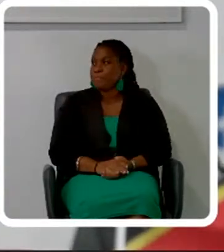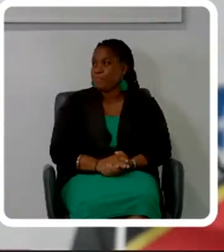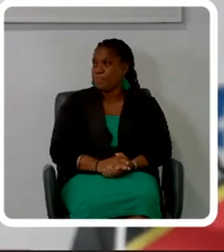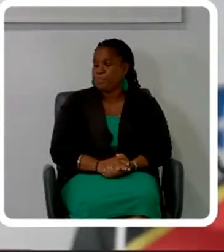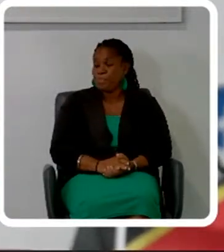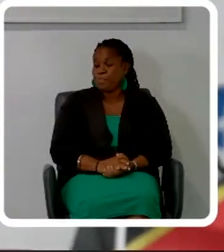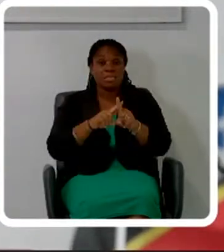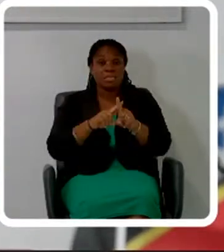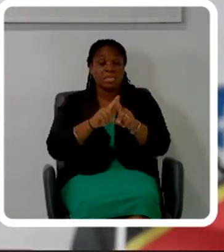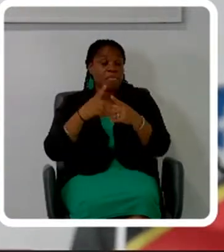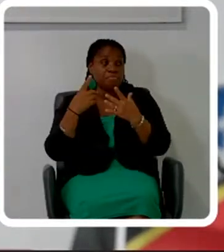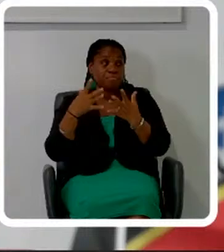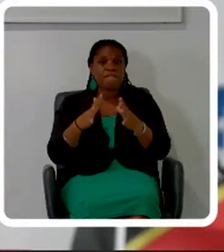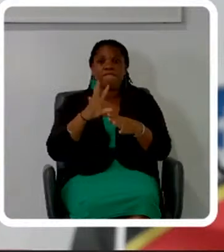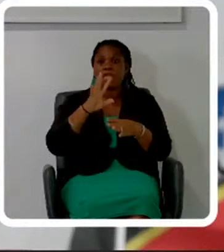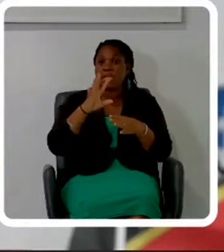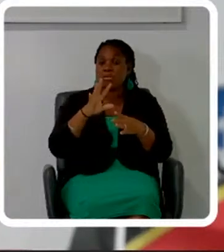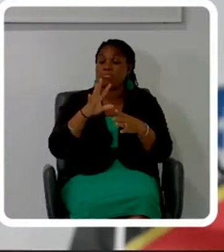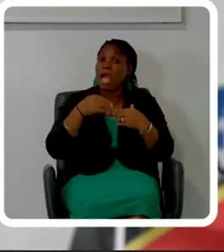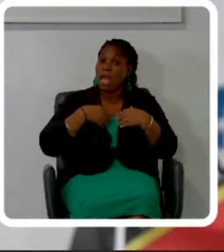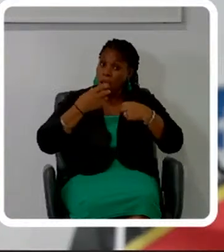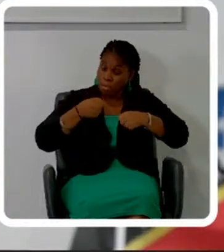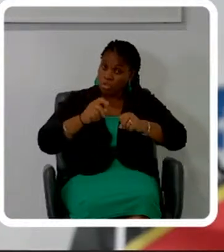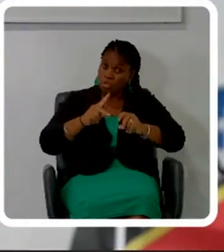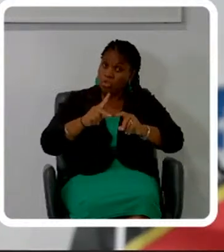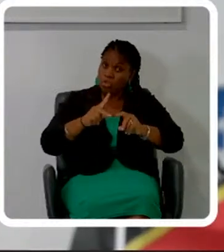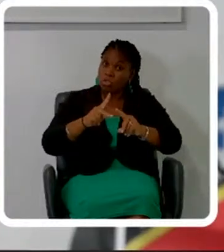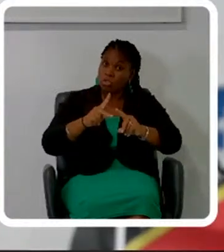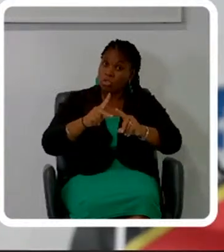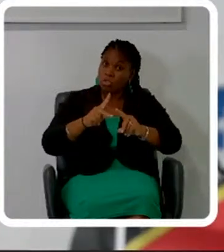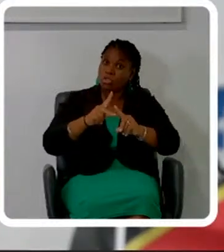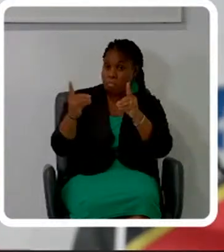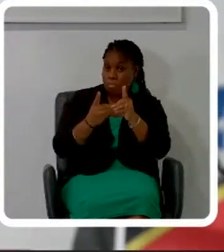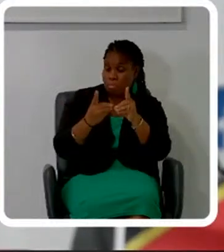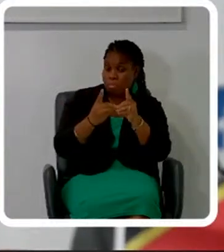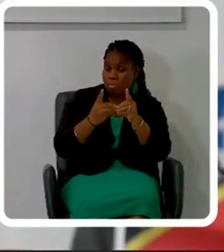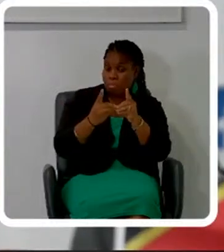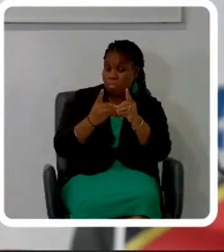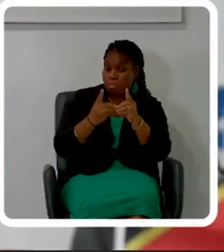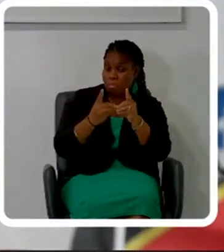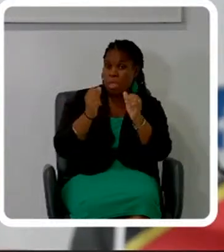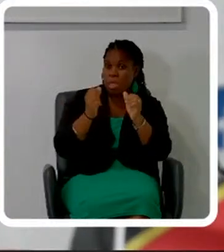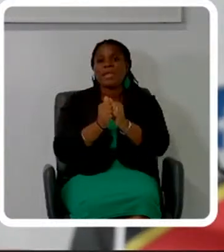to meet with the United Nations Secretary to discuss the